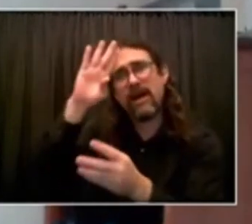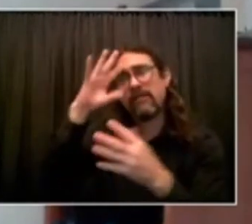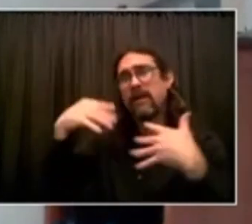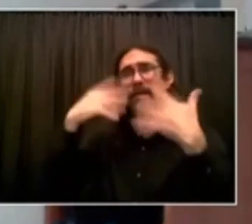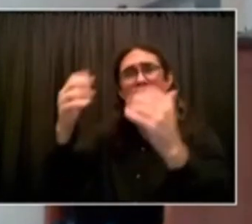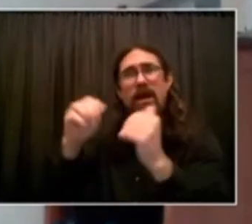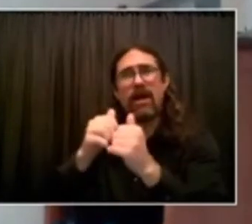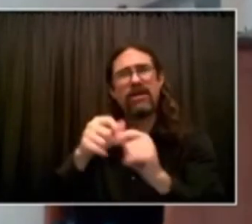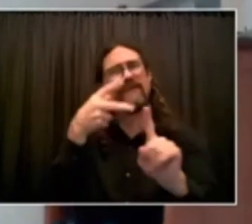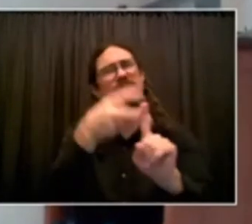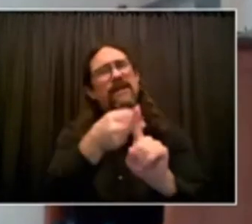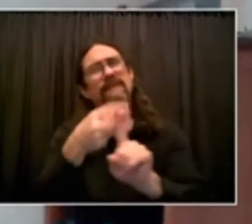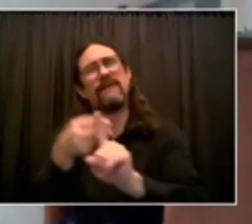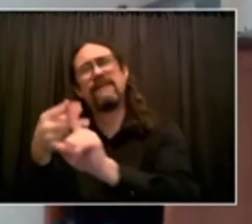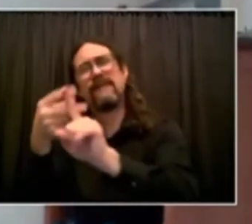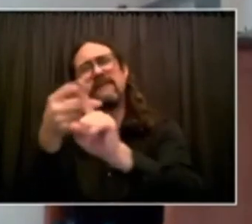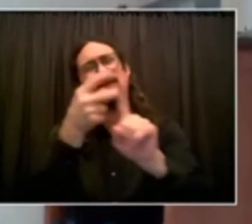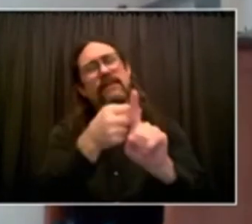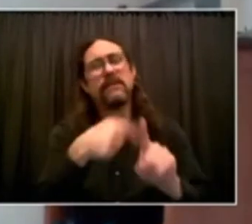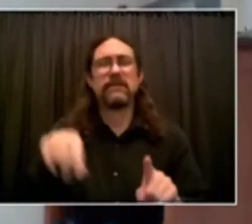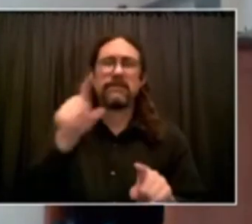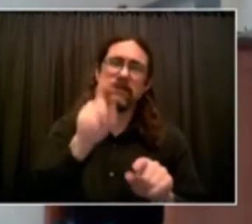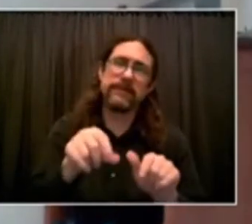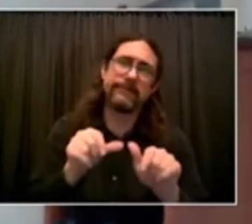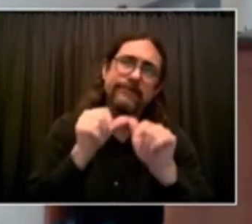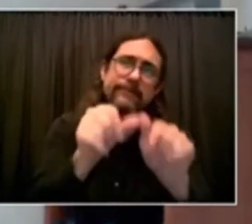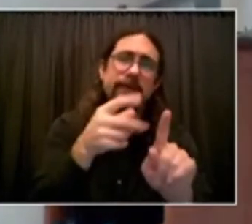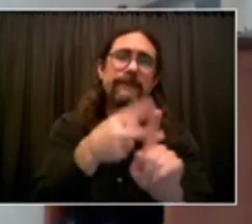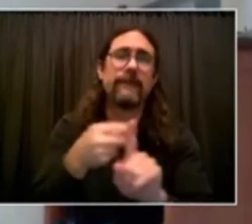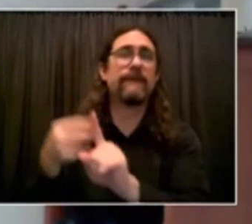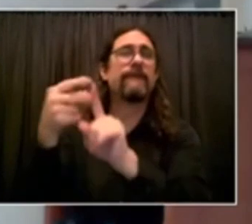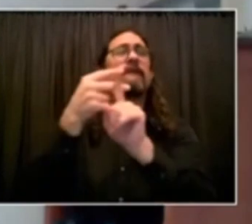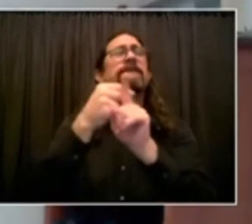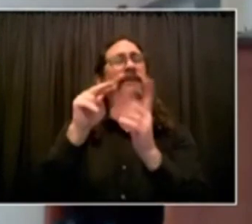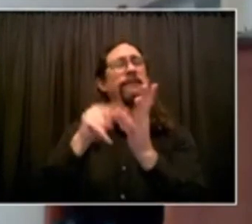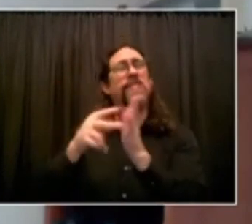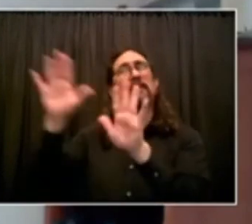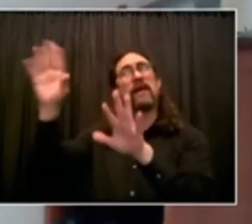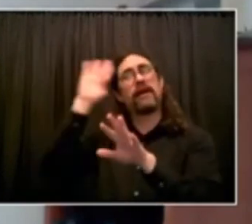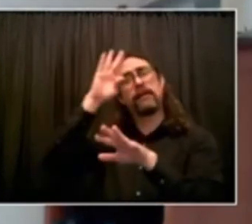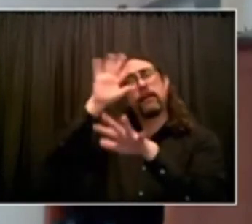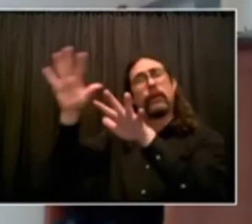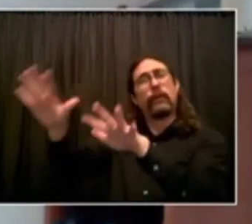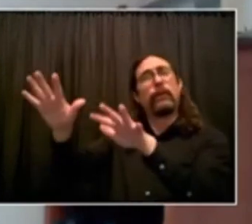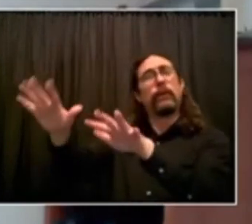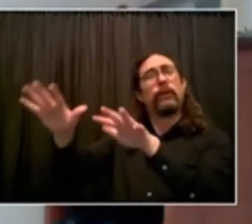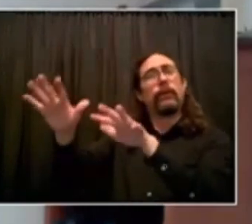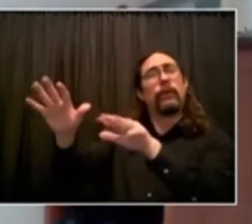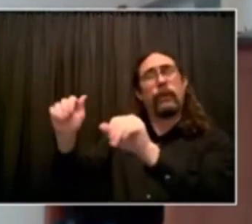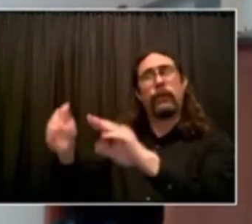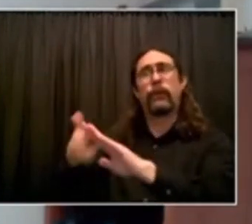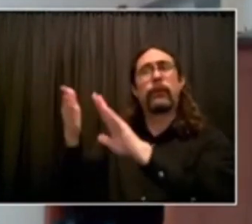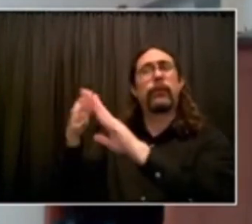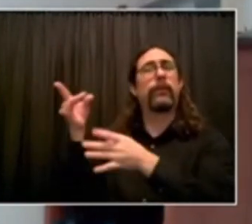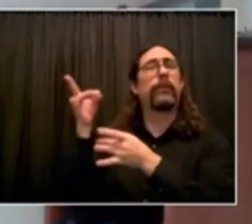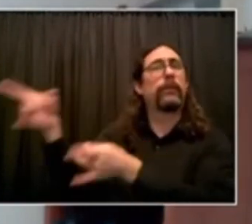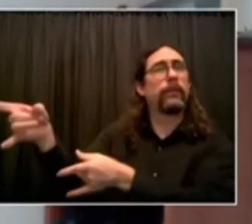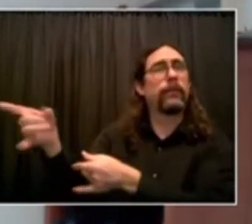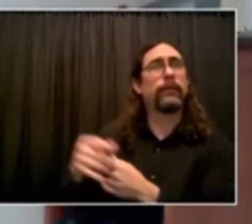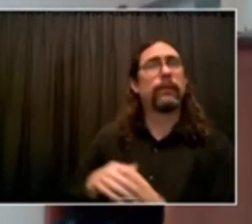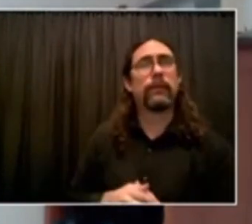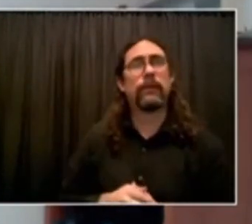wonderful if everyone voluntarily stood up and said, yes, I'll get vaccinated, I'll get 2 shots and then the 3rd